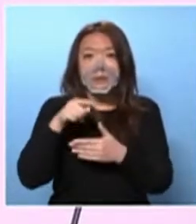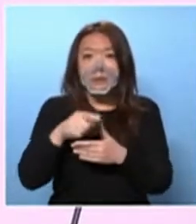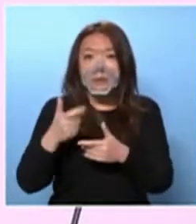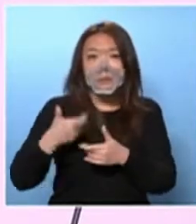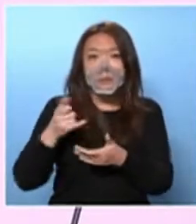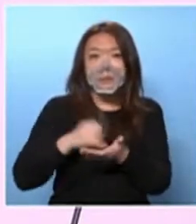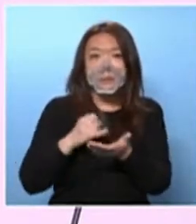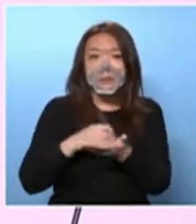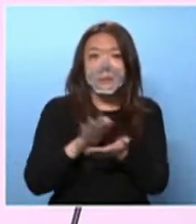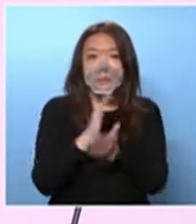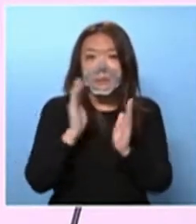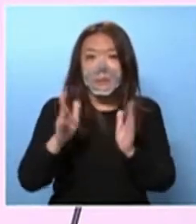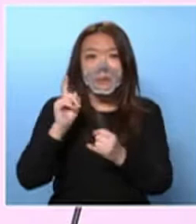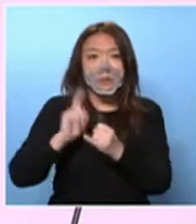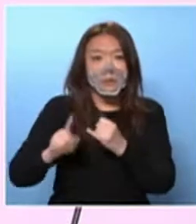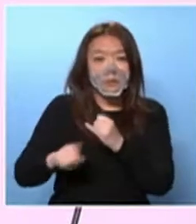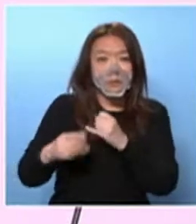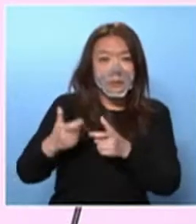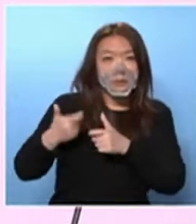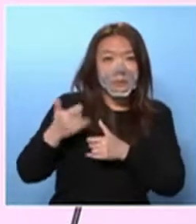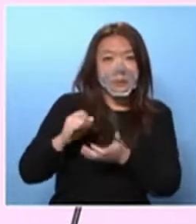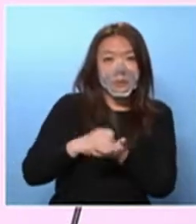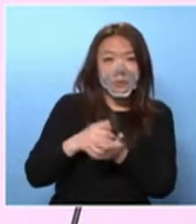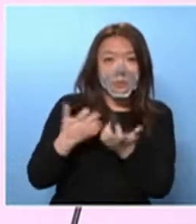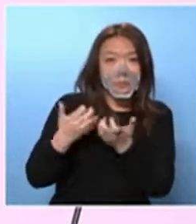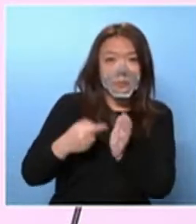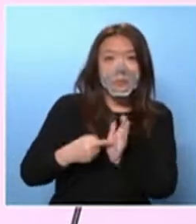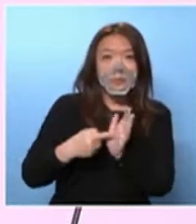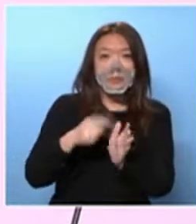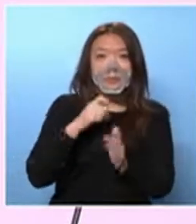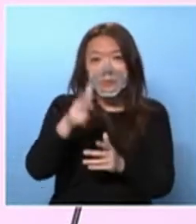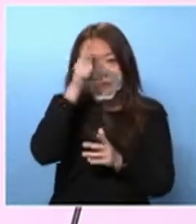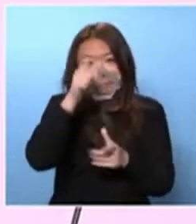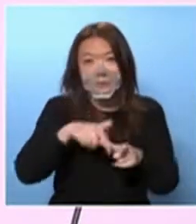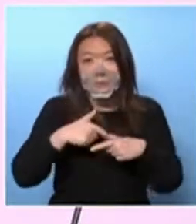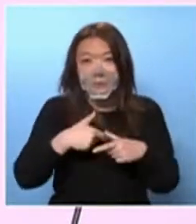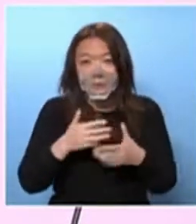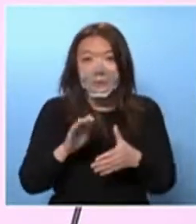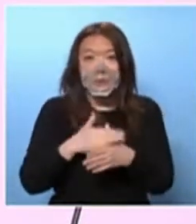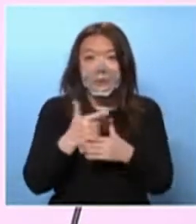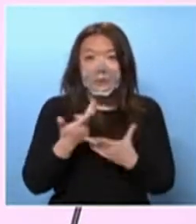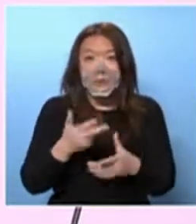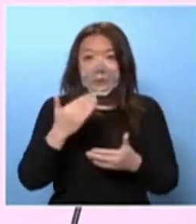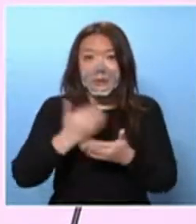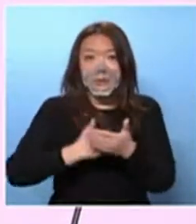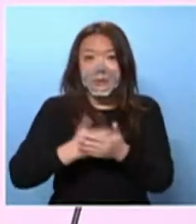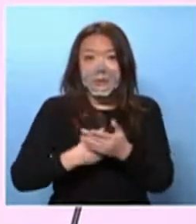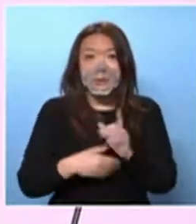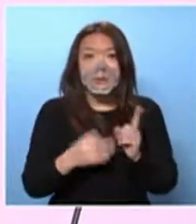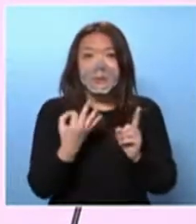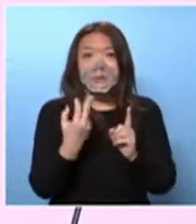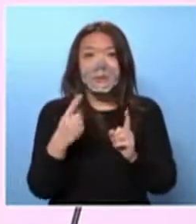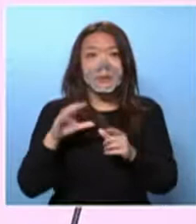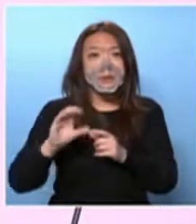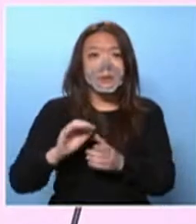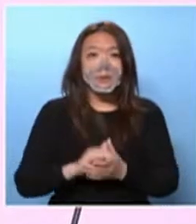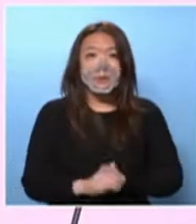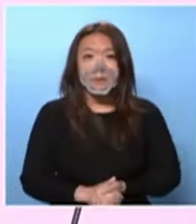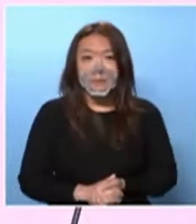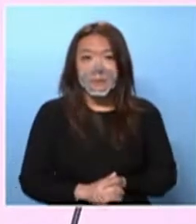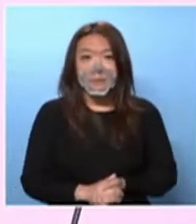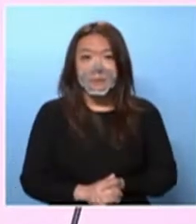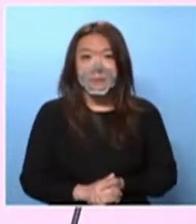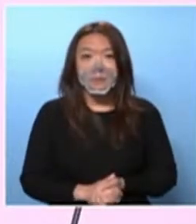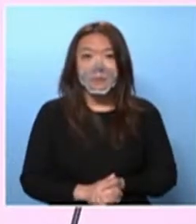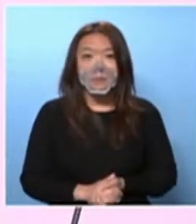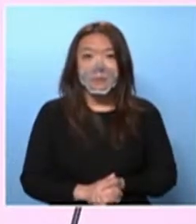assessment 2021-22. This measure will benefit 2.01 million taxpayers and reduce government revenue by